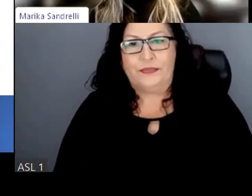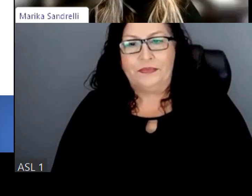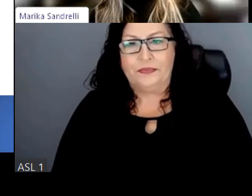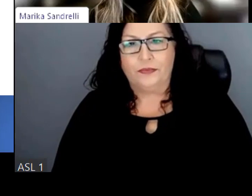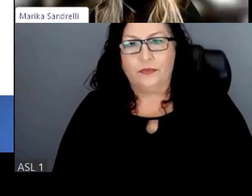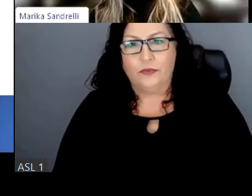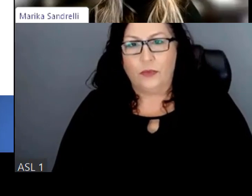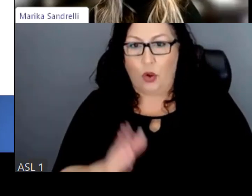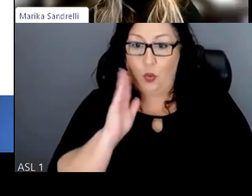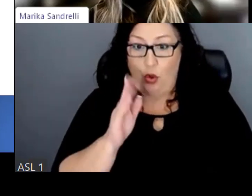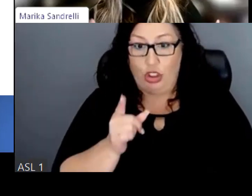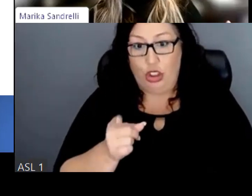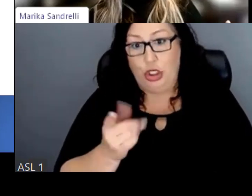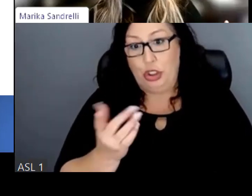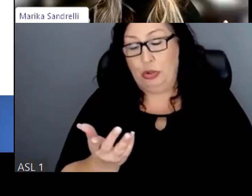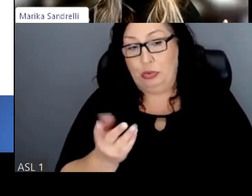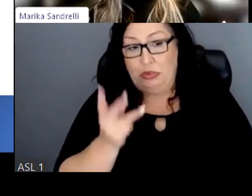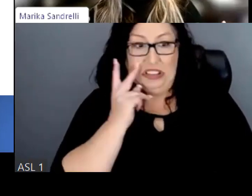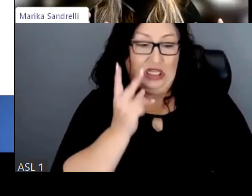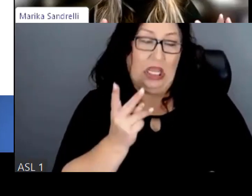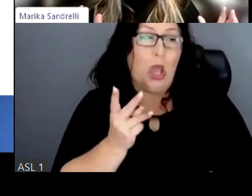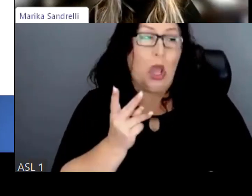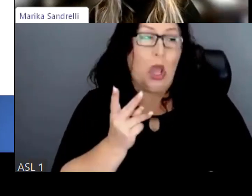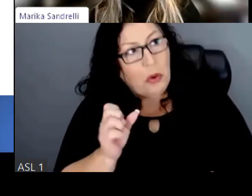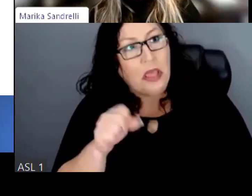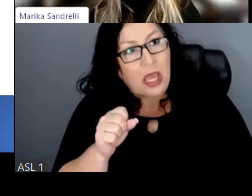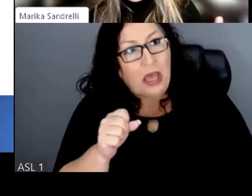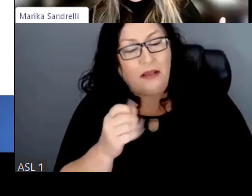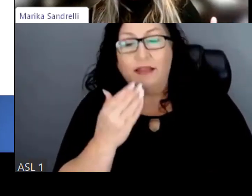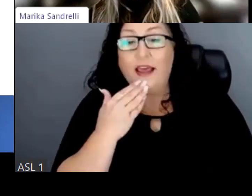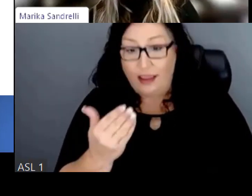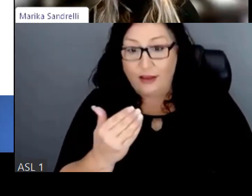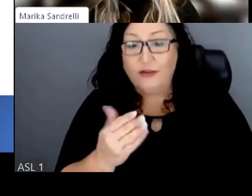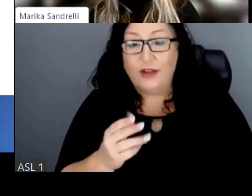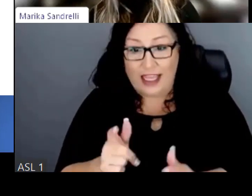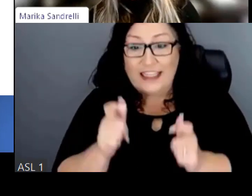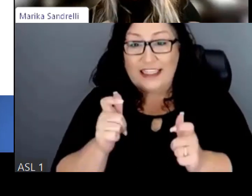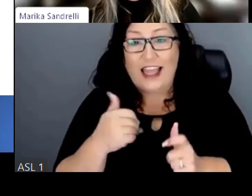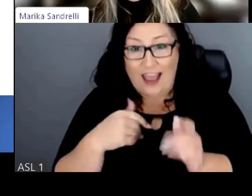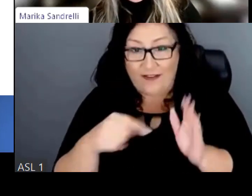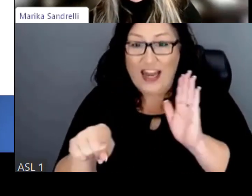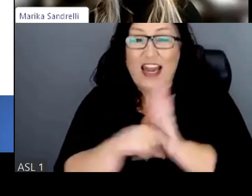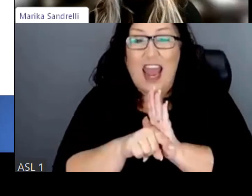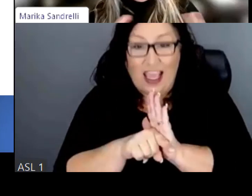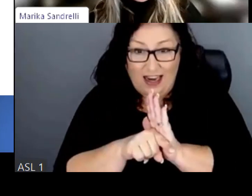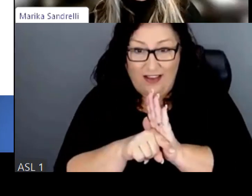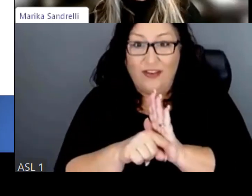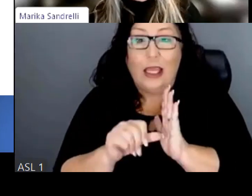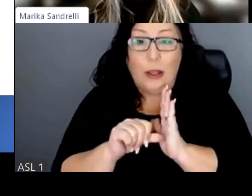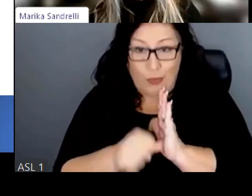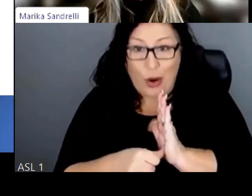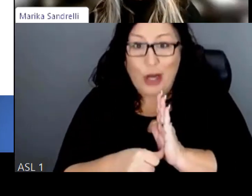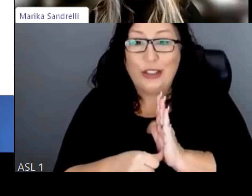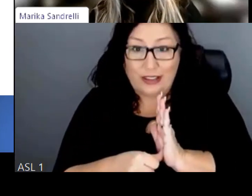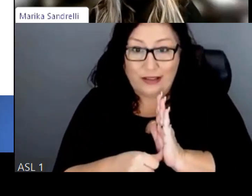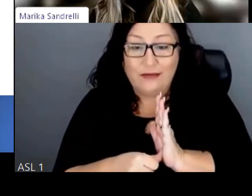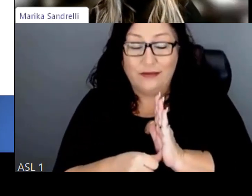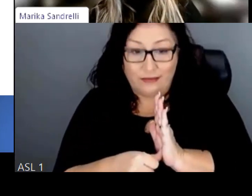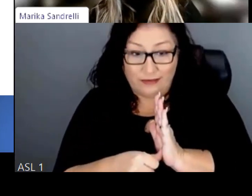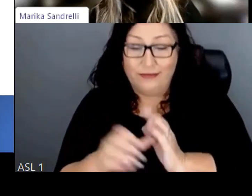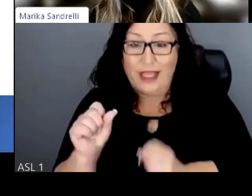individual? Would you see that, yeah, thank you, instantly have a negative impression?